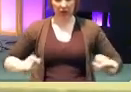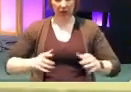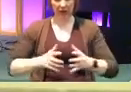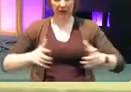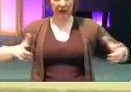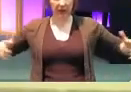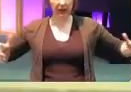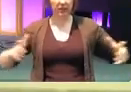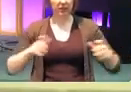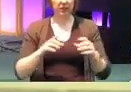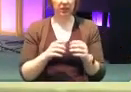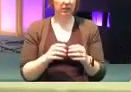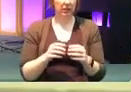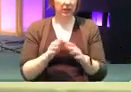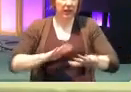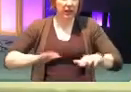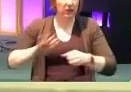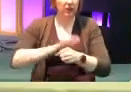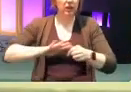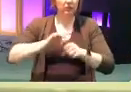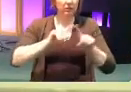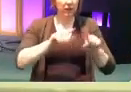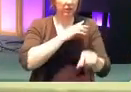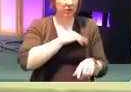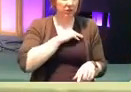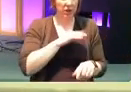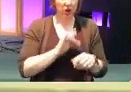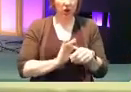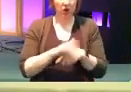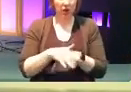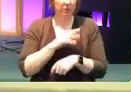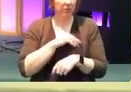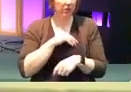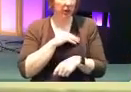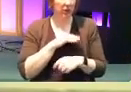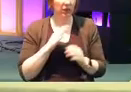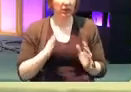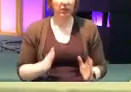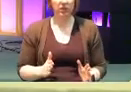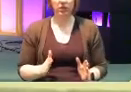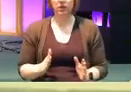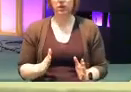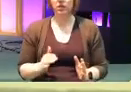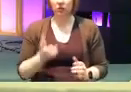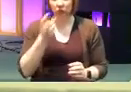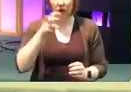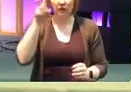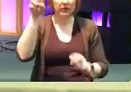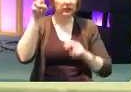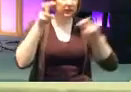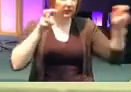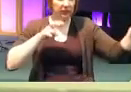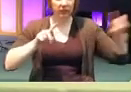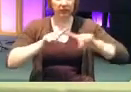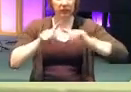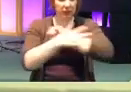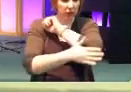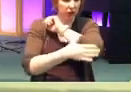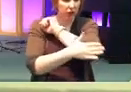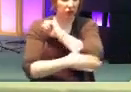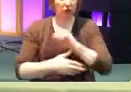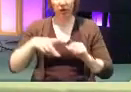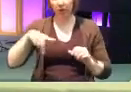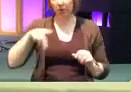particular areas, even in the area of missions. Early missionaries that traveled to other countries,